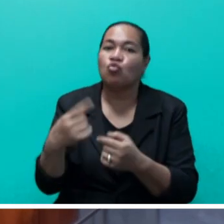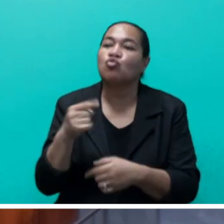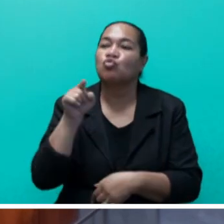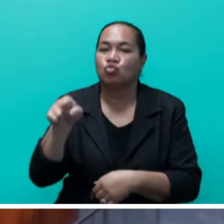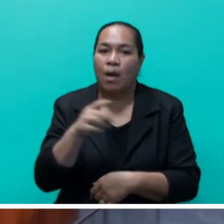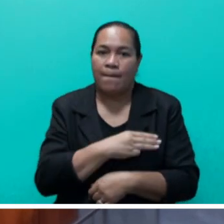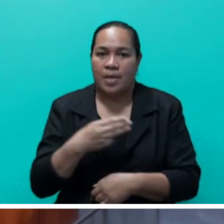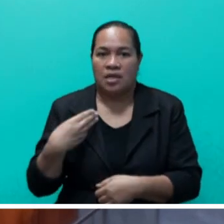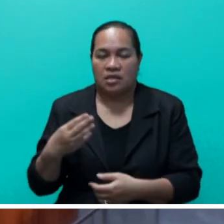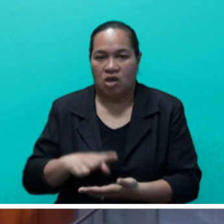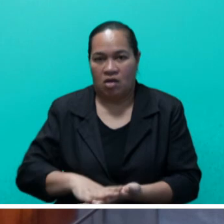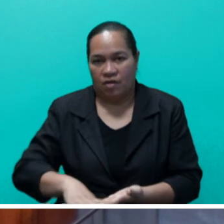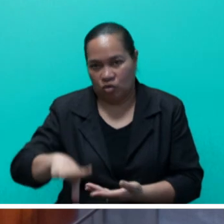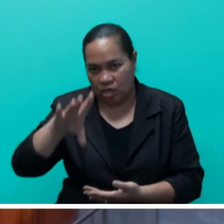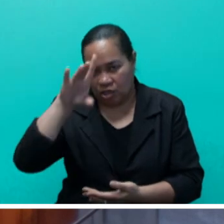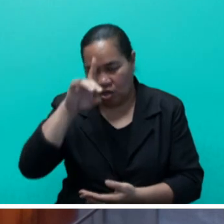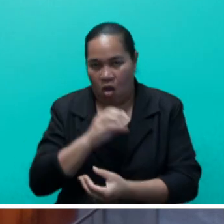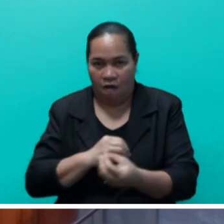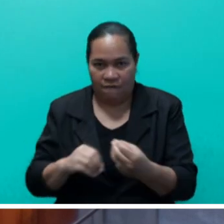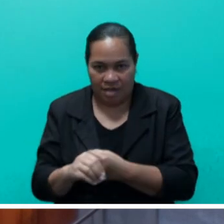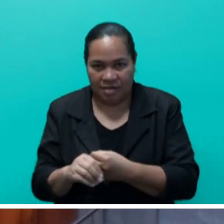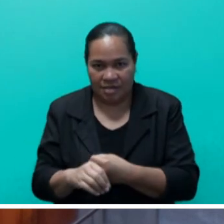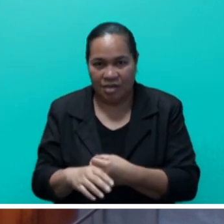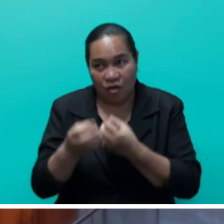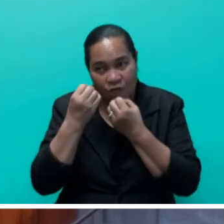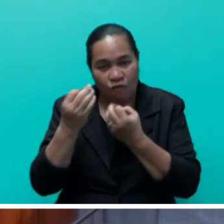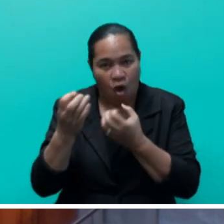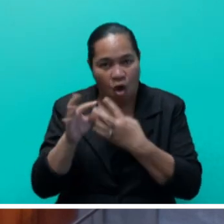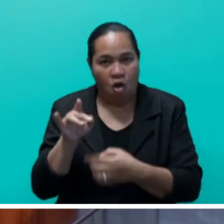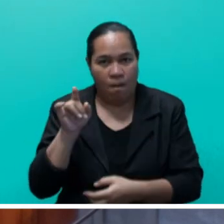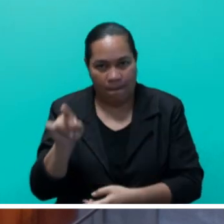the work carried out by the organization.